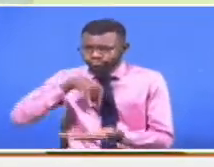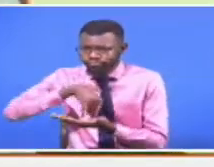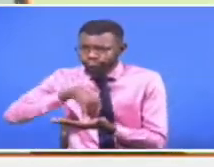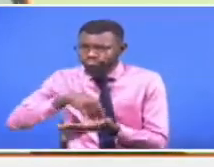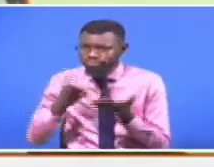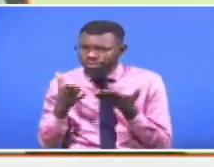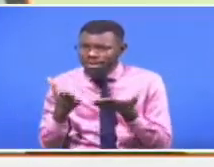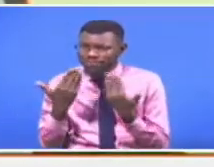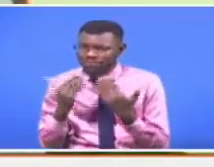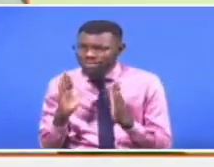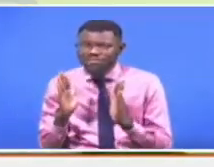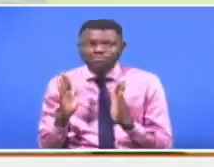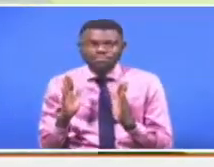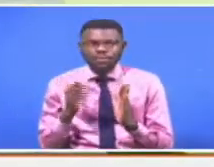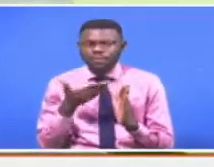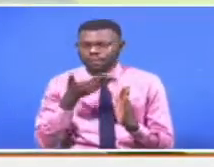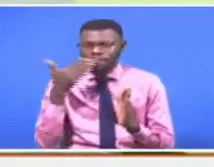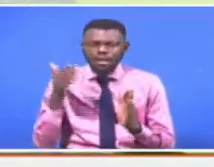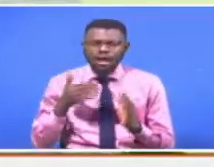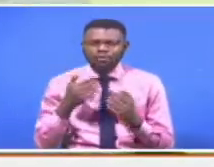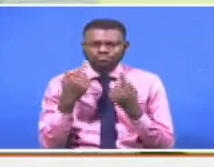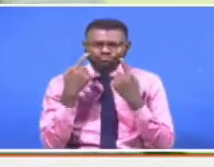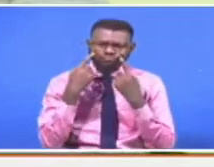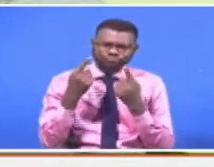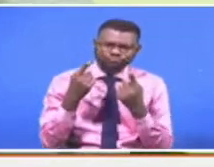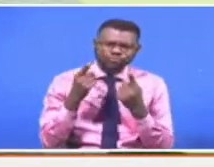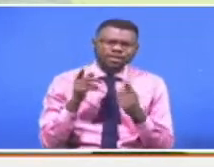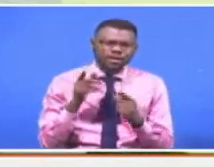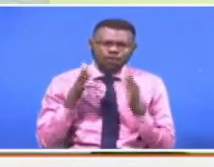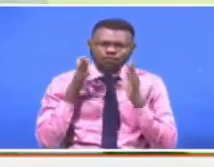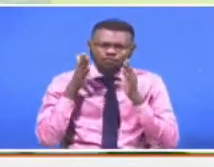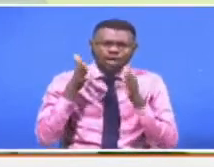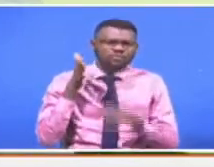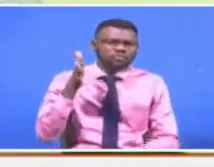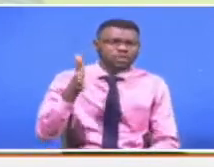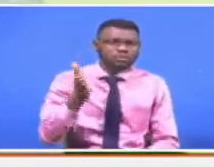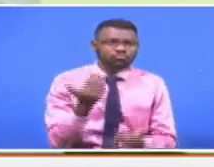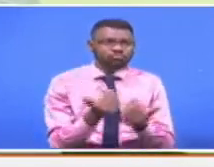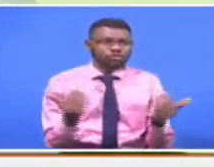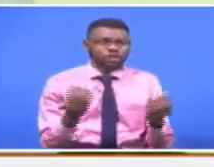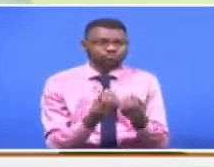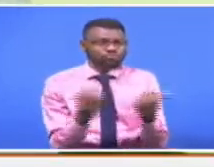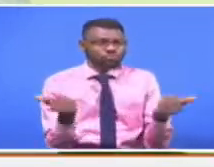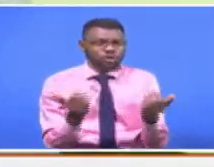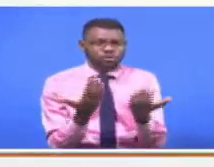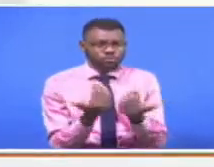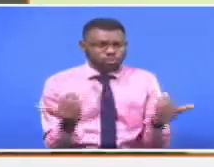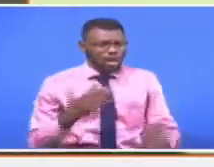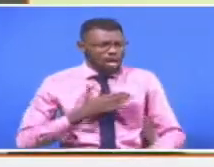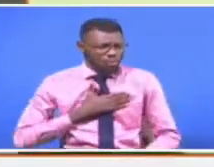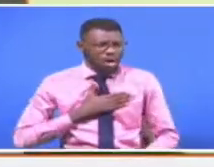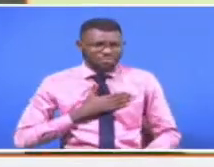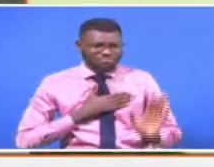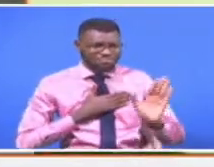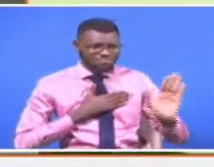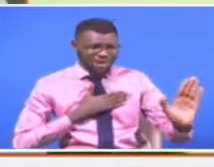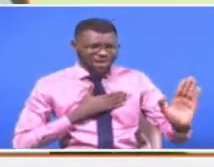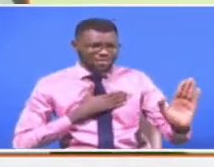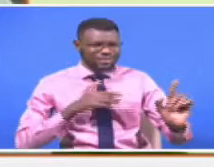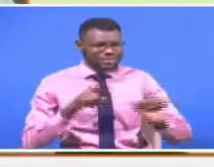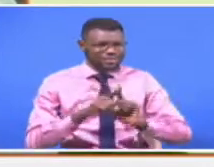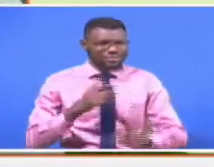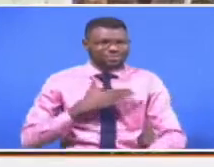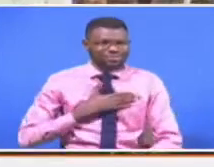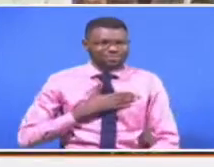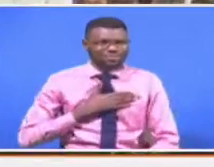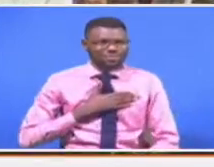look now at the future, due to peana solutions. Yeah, watoto. Because what, see, watoto ni wetu, sio wenu pekenu. But I agree with you, invoices should have